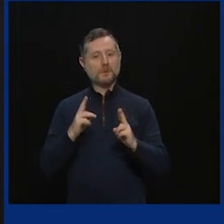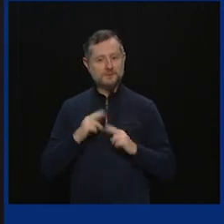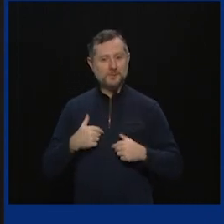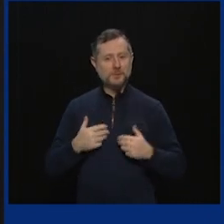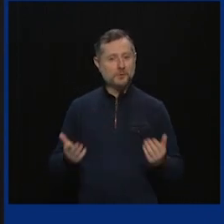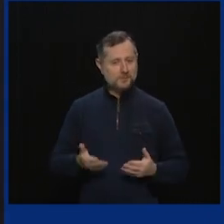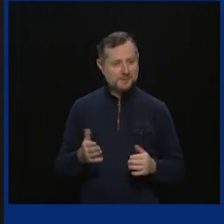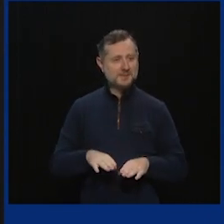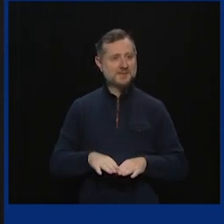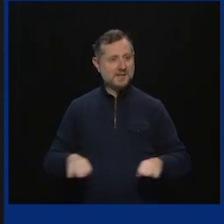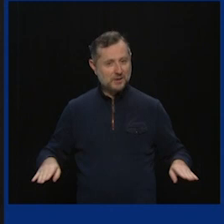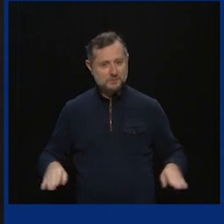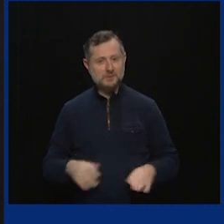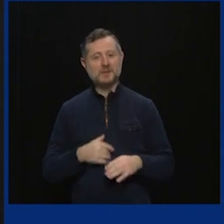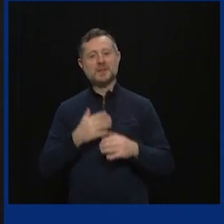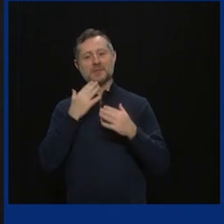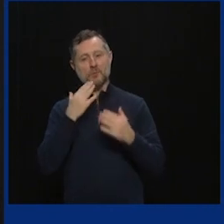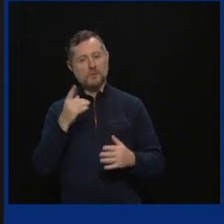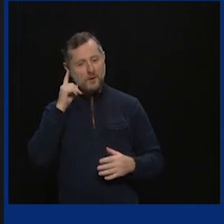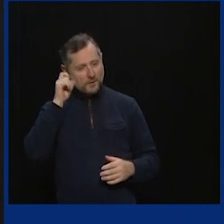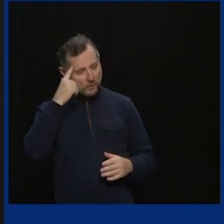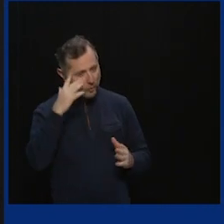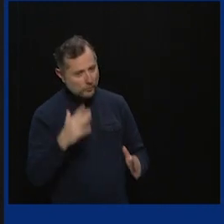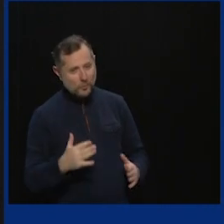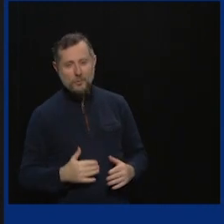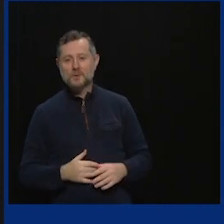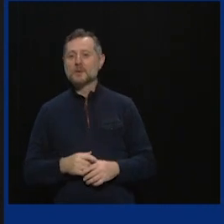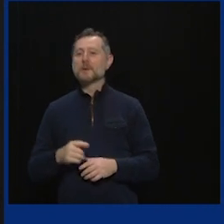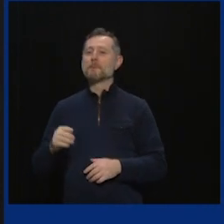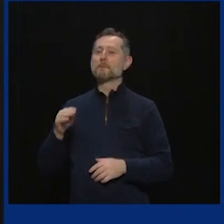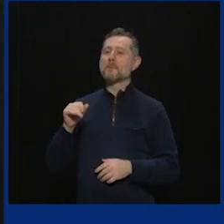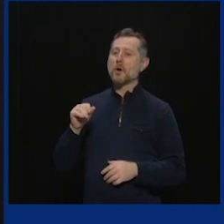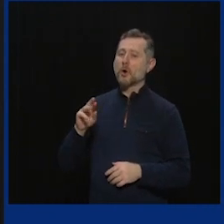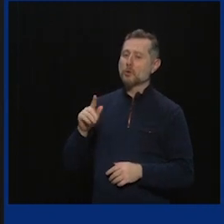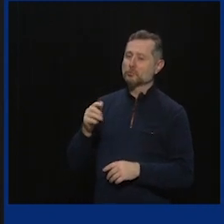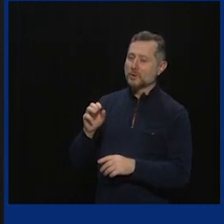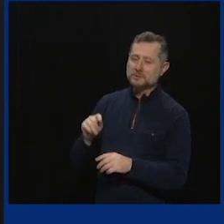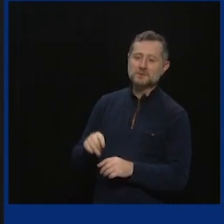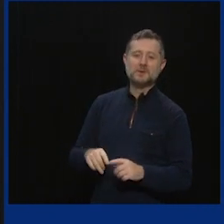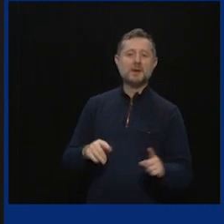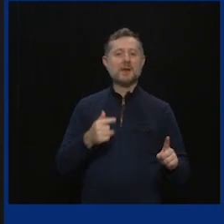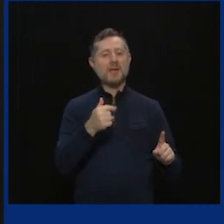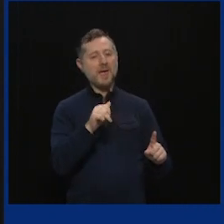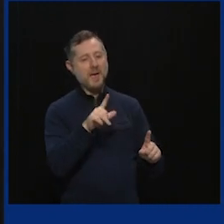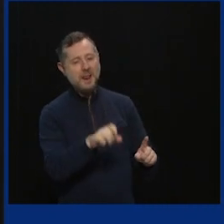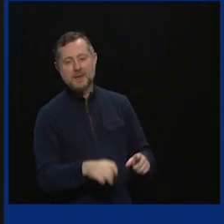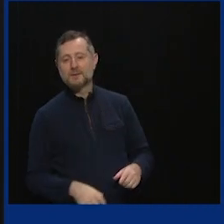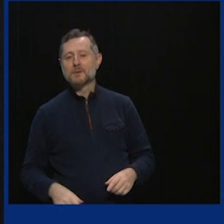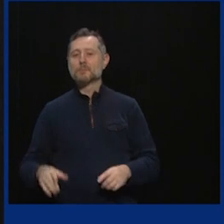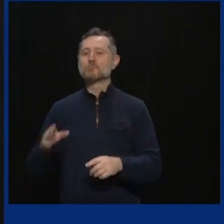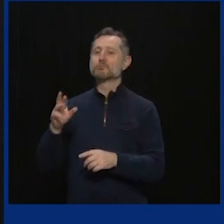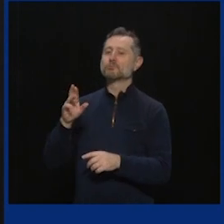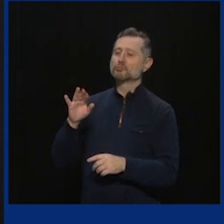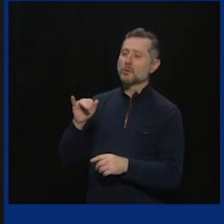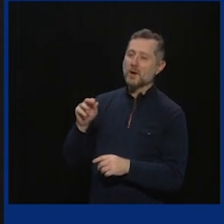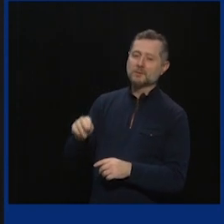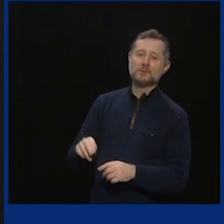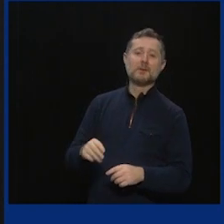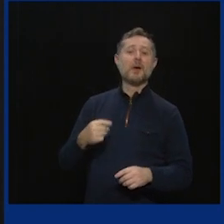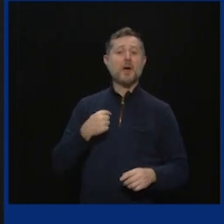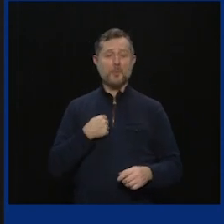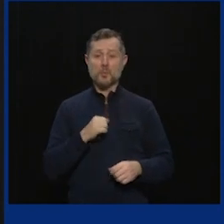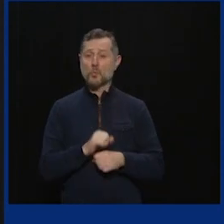you, Gail, Margaret, Brian. I've worked in Chinatown for 10 years, and this place, it means something very special to